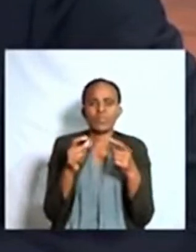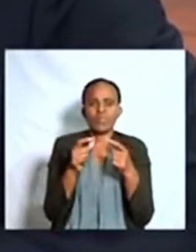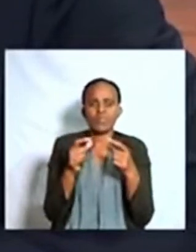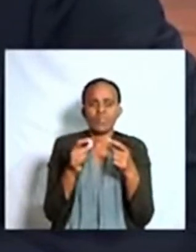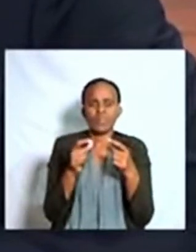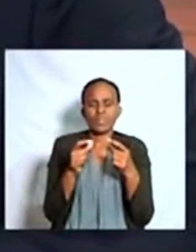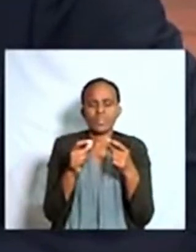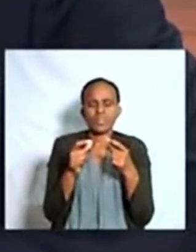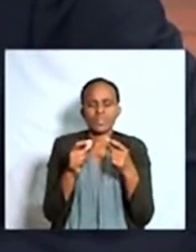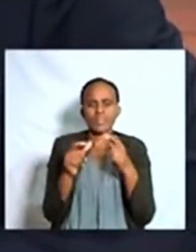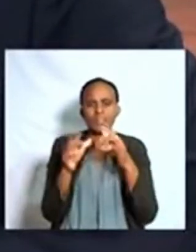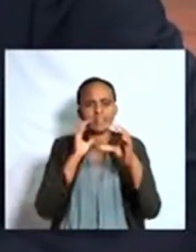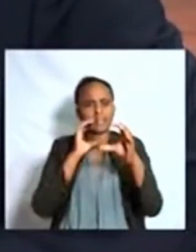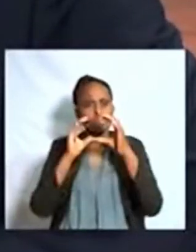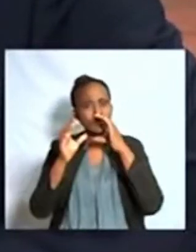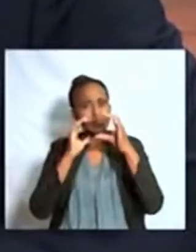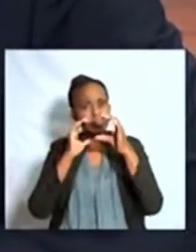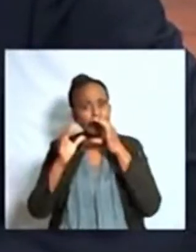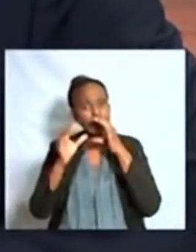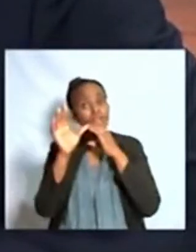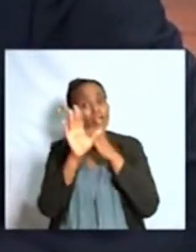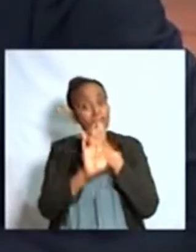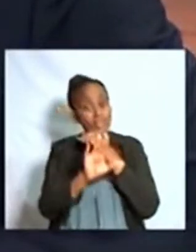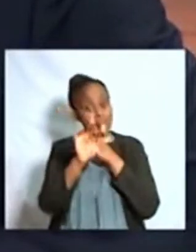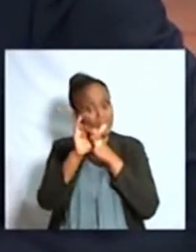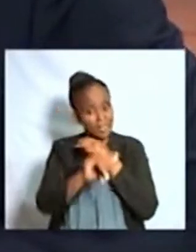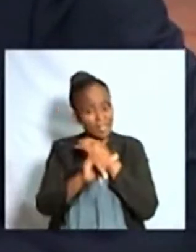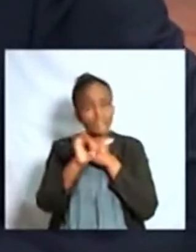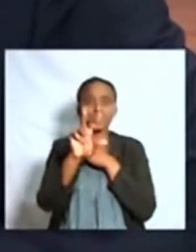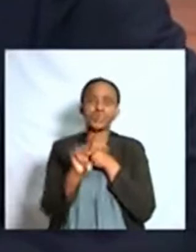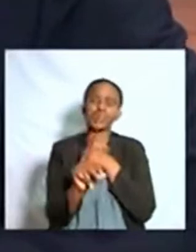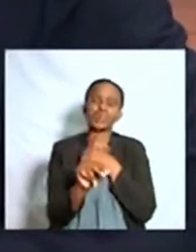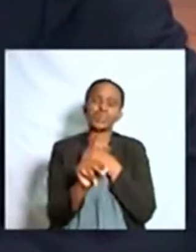Was there such a communication? Yes or no?